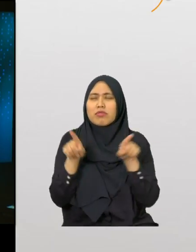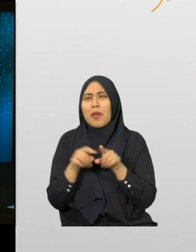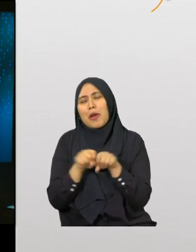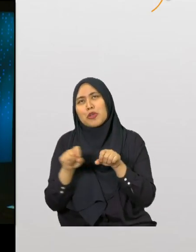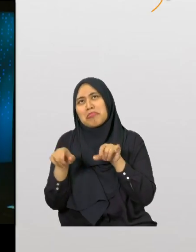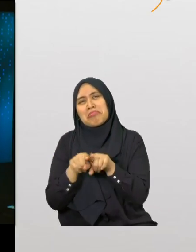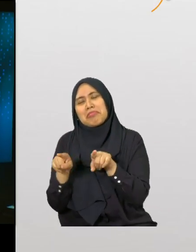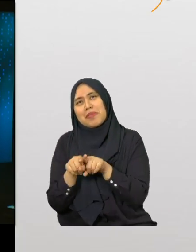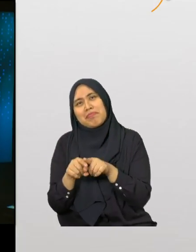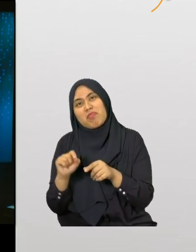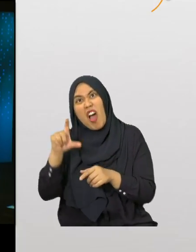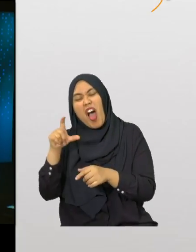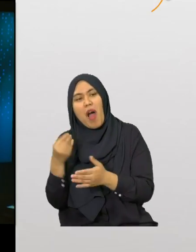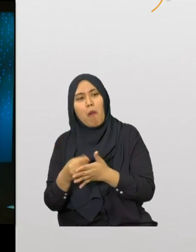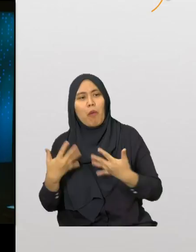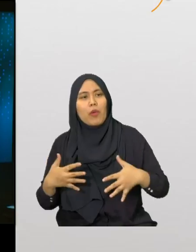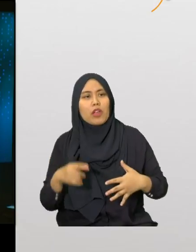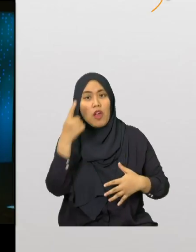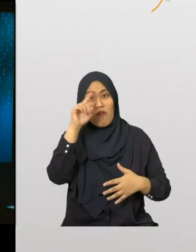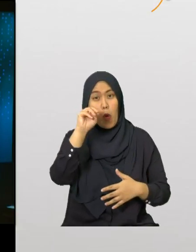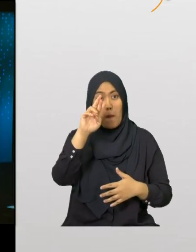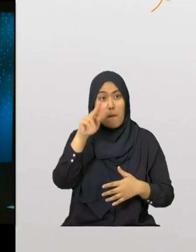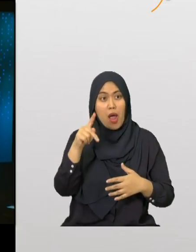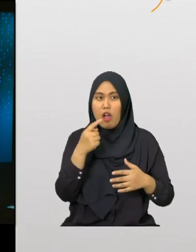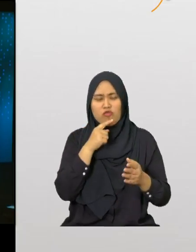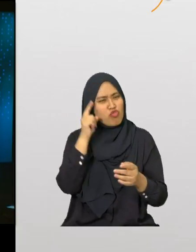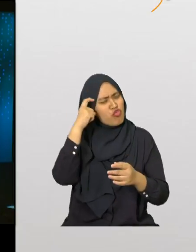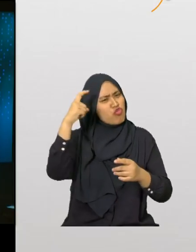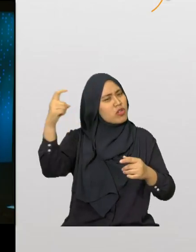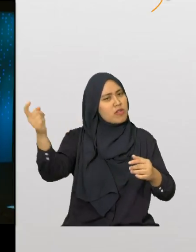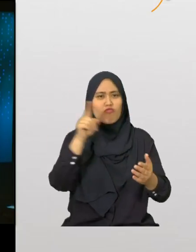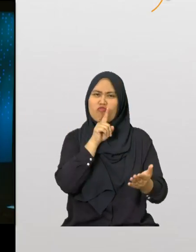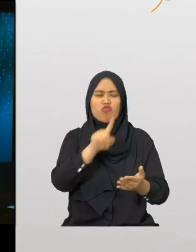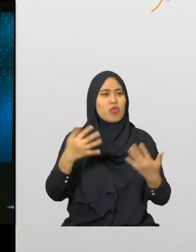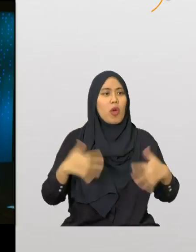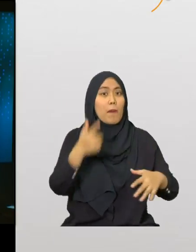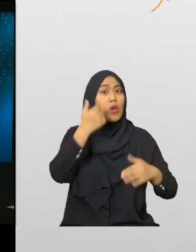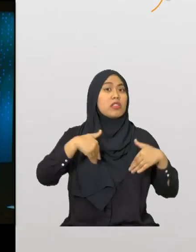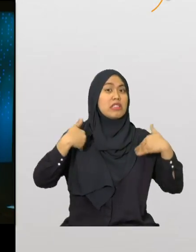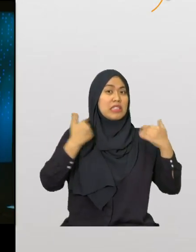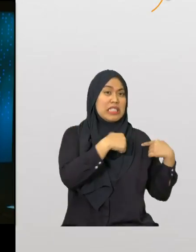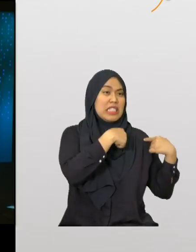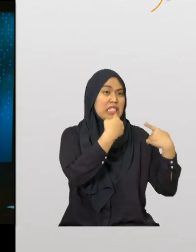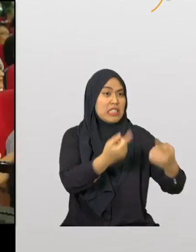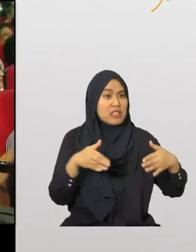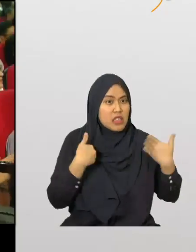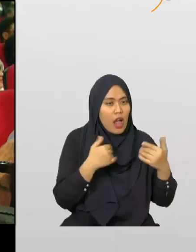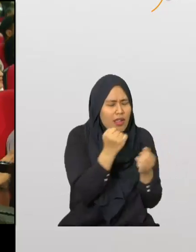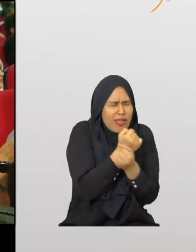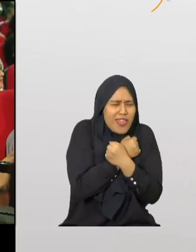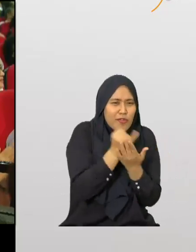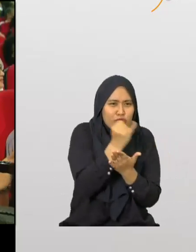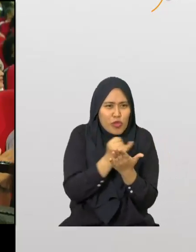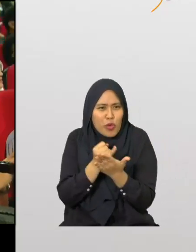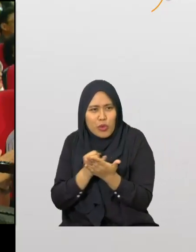To Mark, this is a dream come true, as he's loved drawing since he was a child, inspired